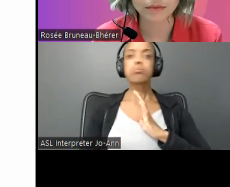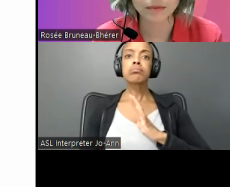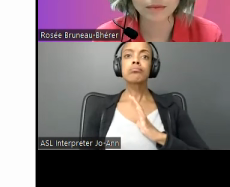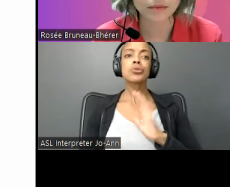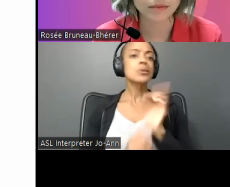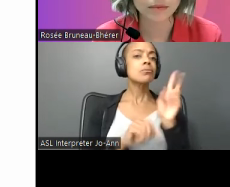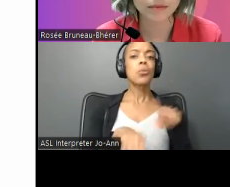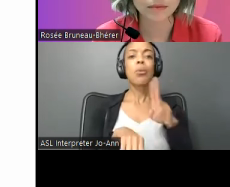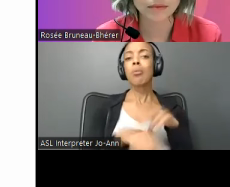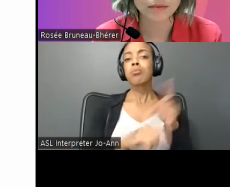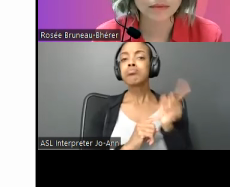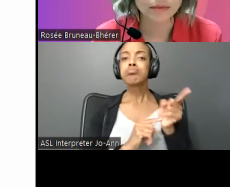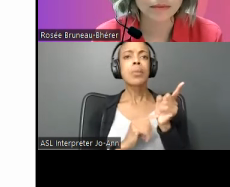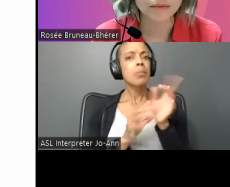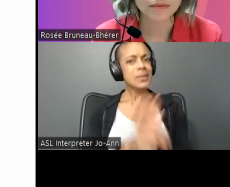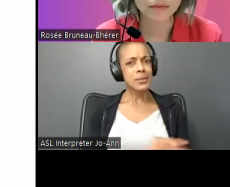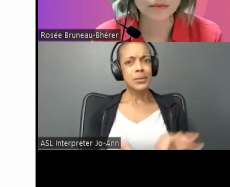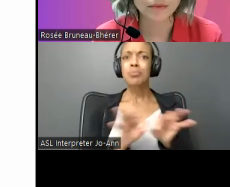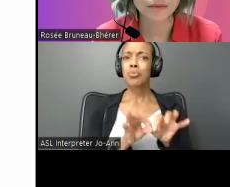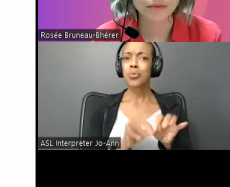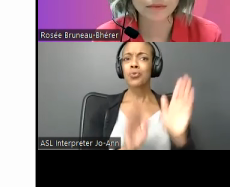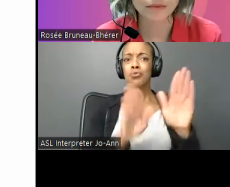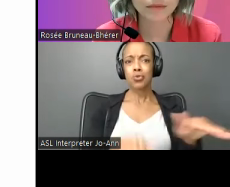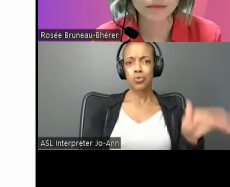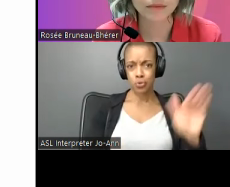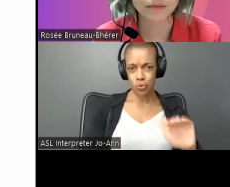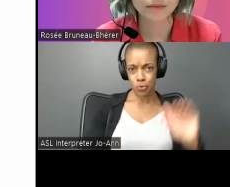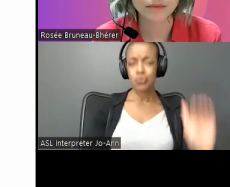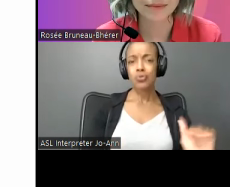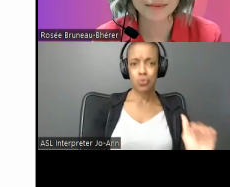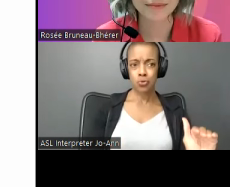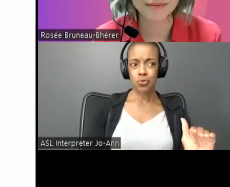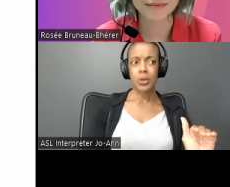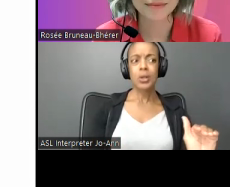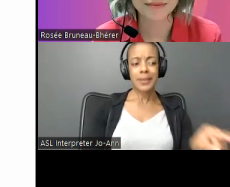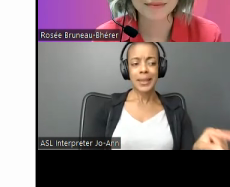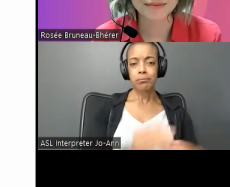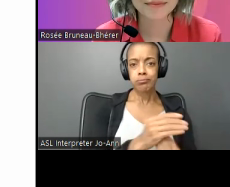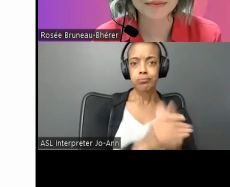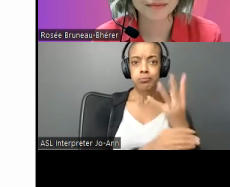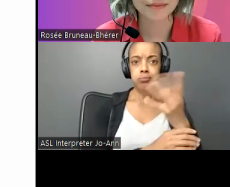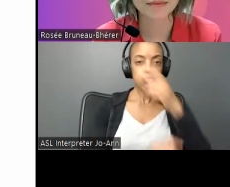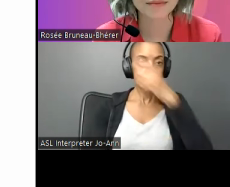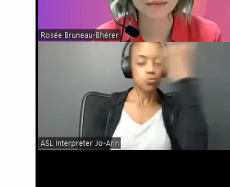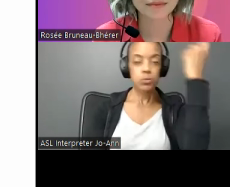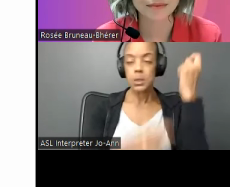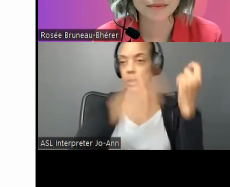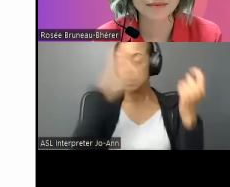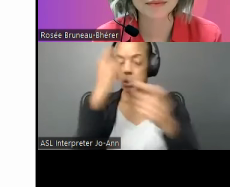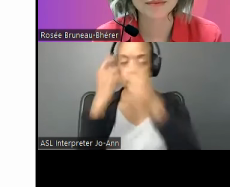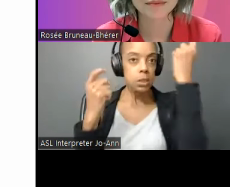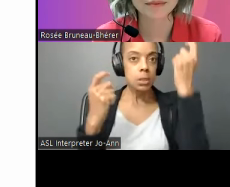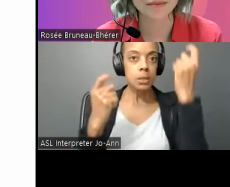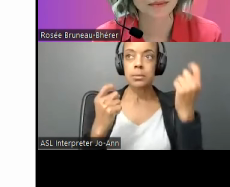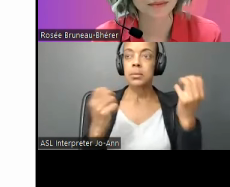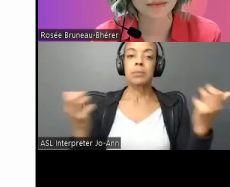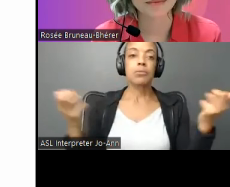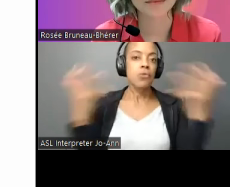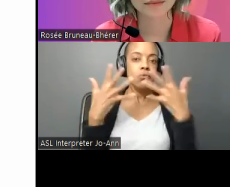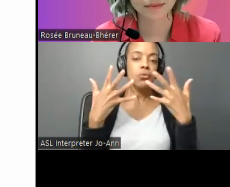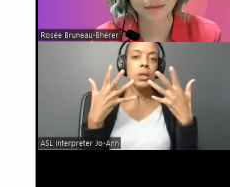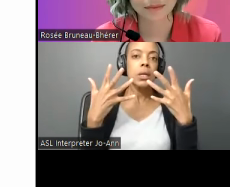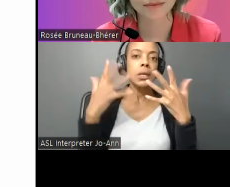but they're very important for children who've grown up in trauma and who are afraid of the dark, for instance, because